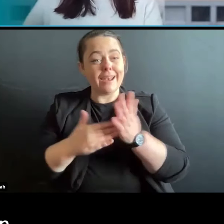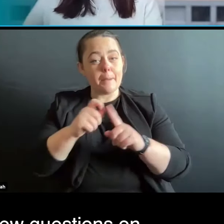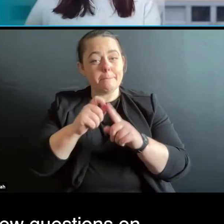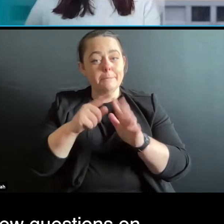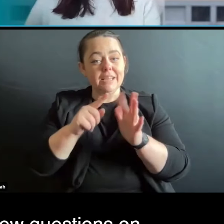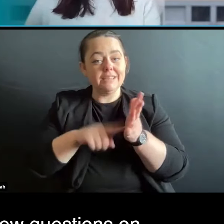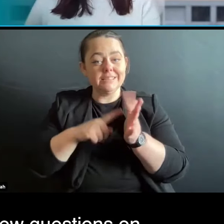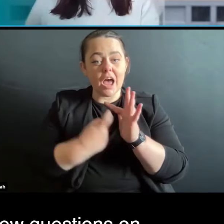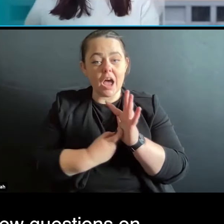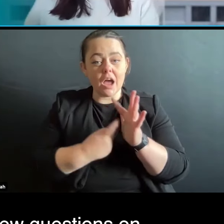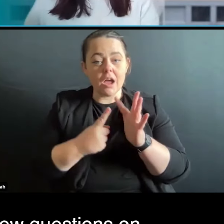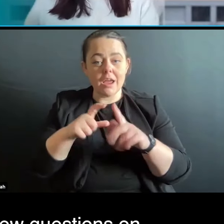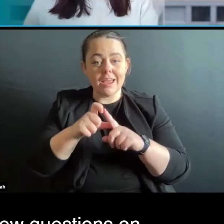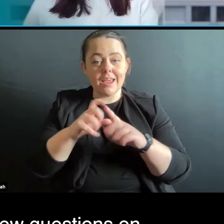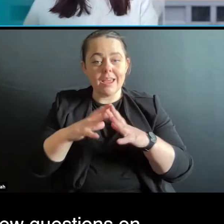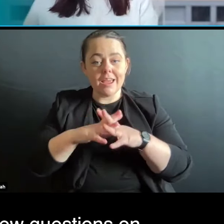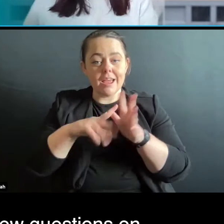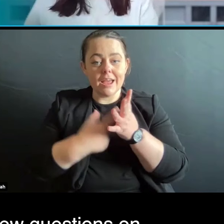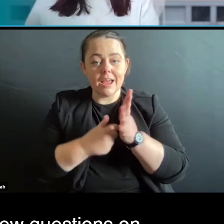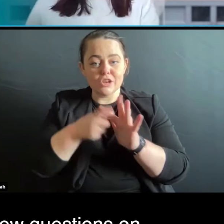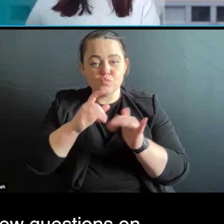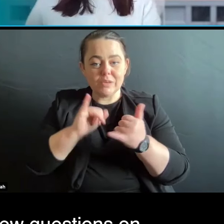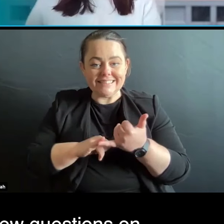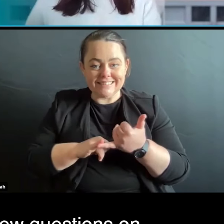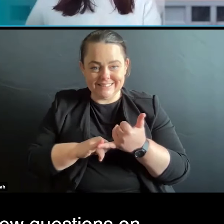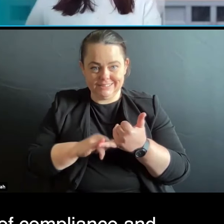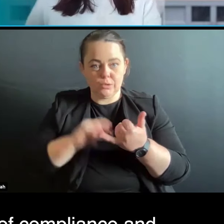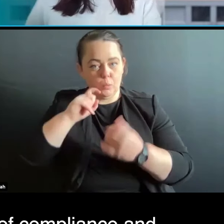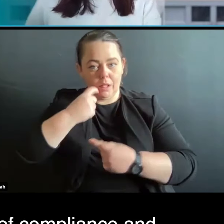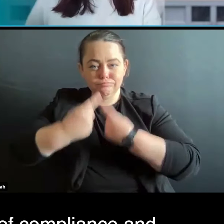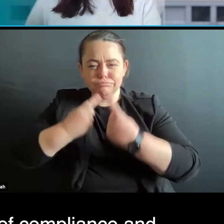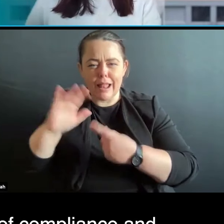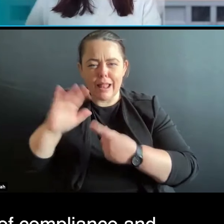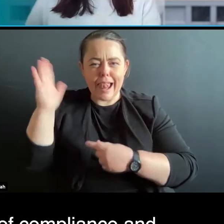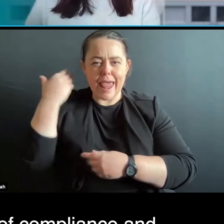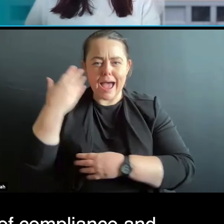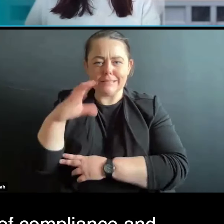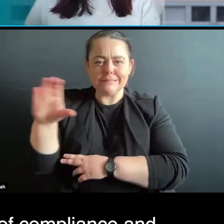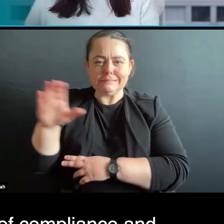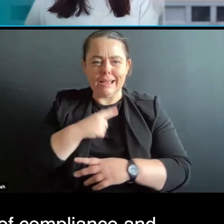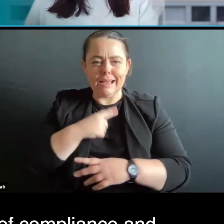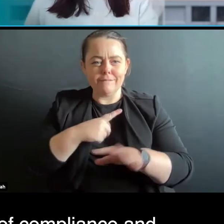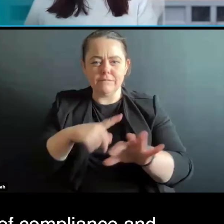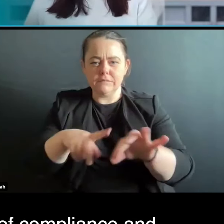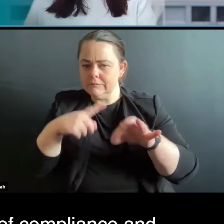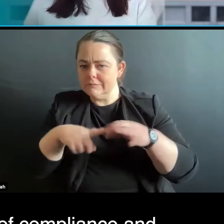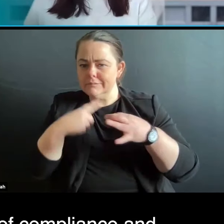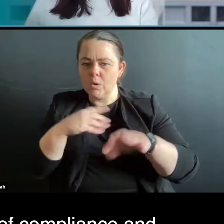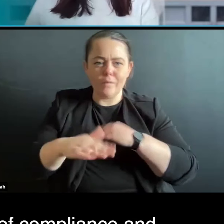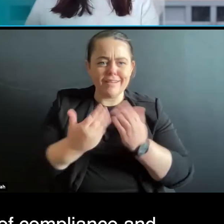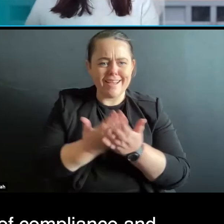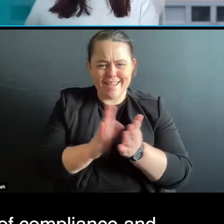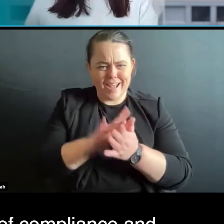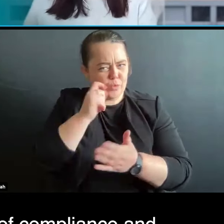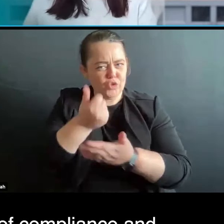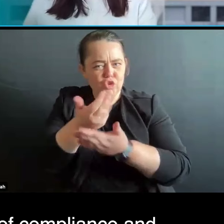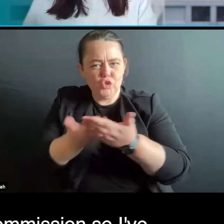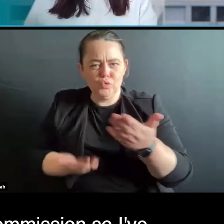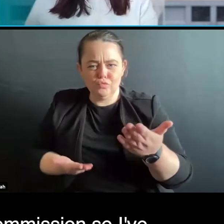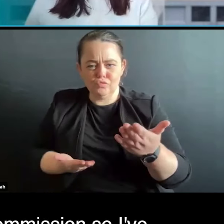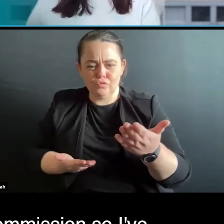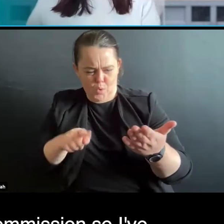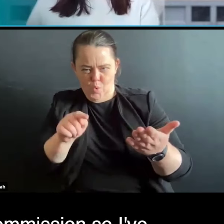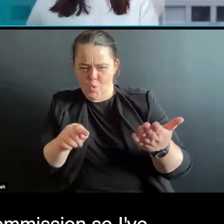Commission. At our last webinar, we received a few questions on how the report will be used in terms of compliance